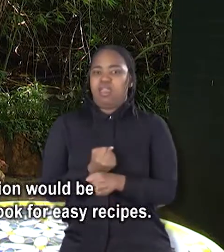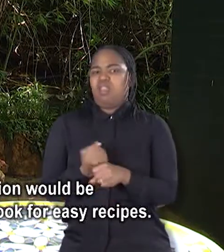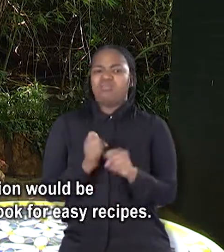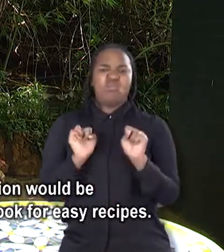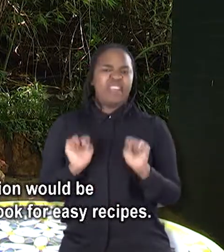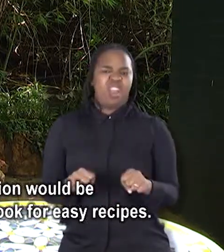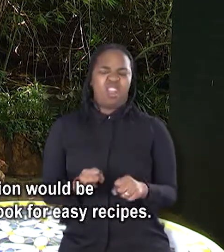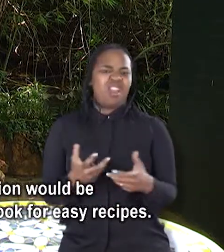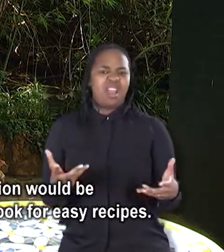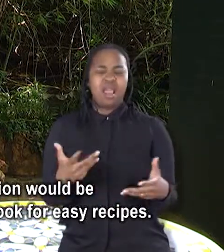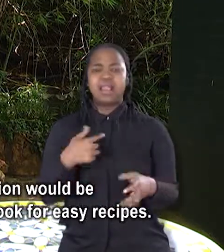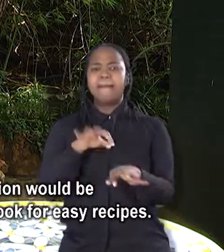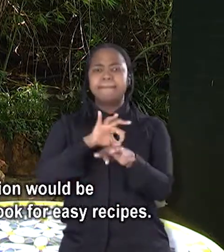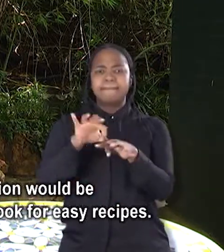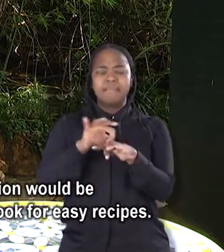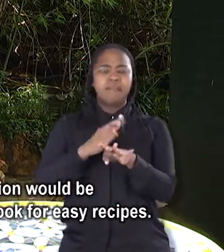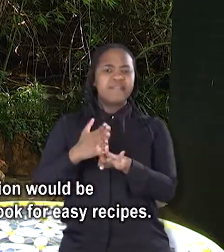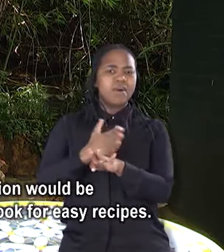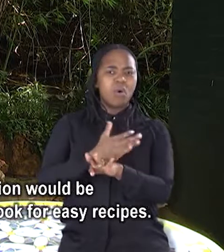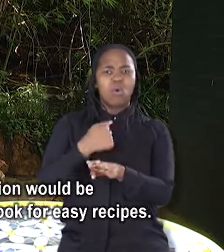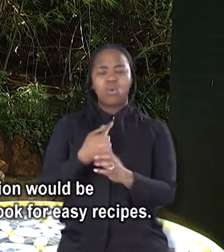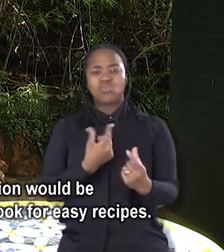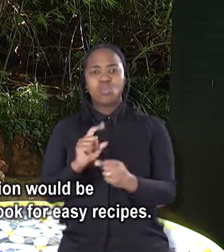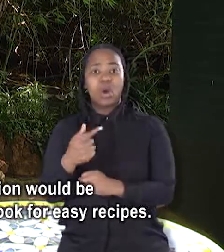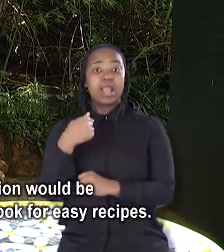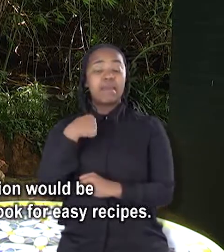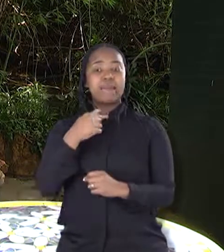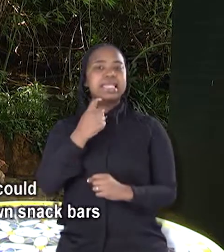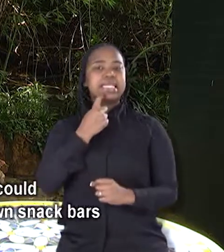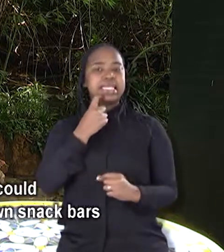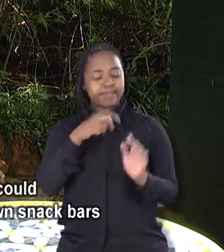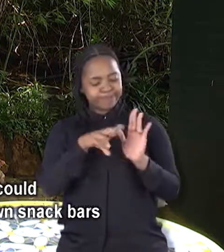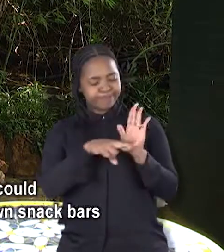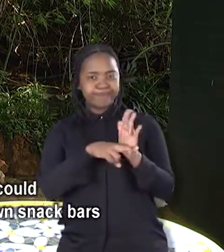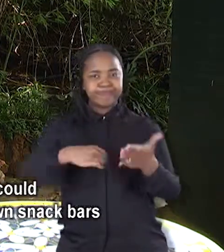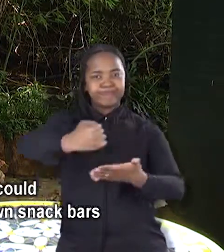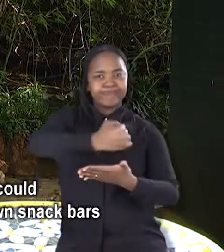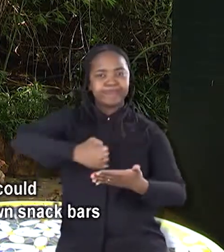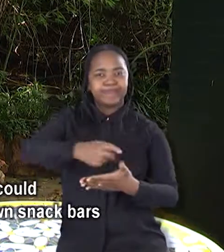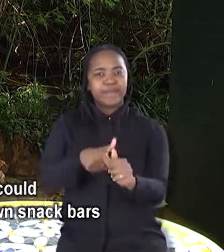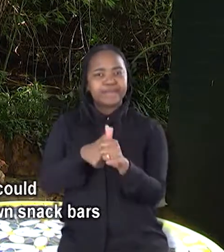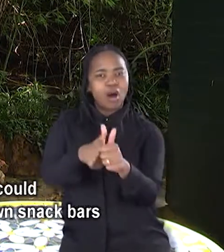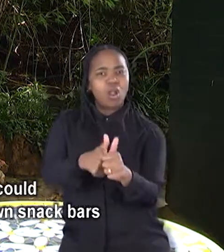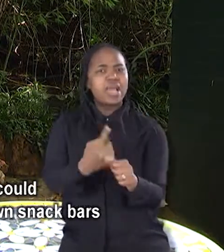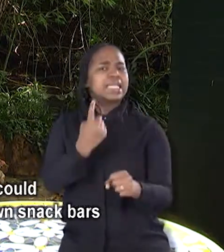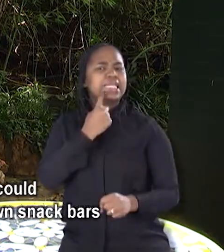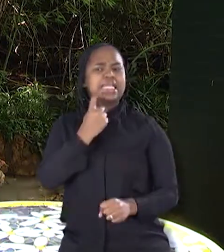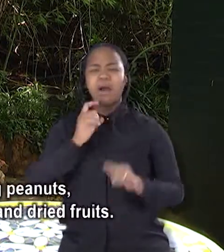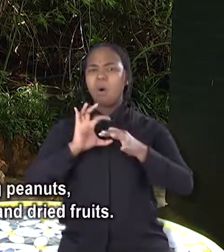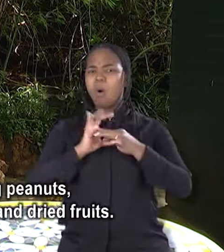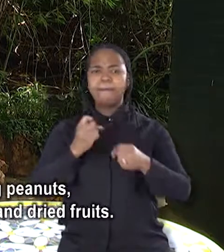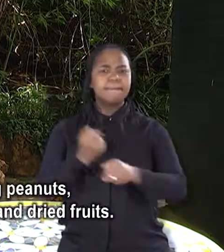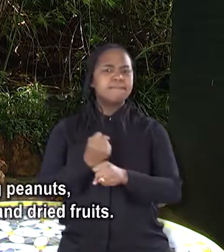again to plan ahead Maybe look for some nice easy recipes You can make your own snack